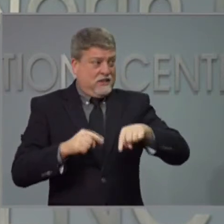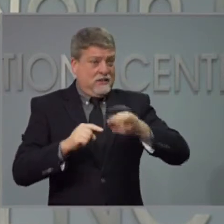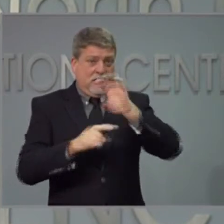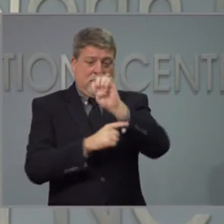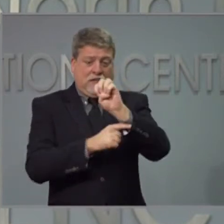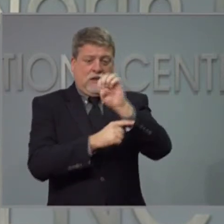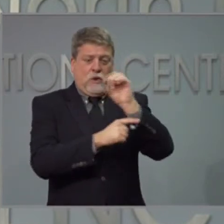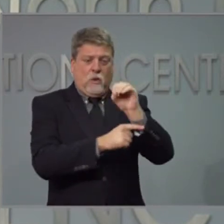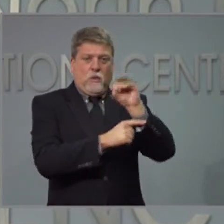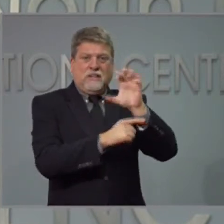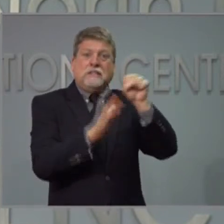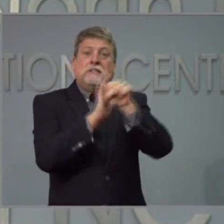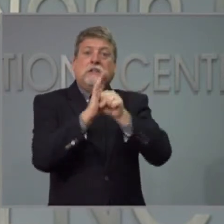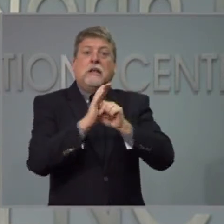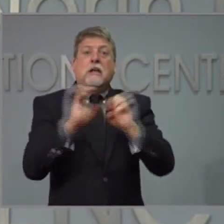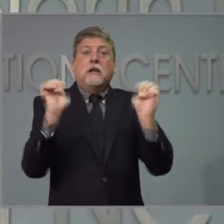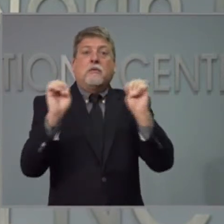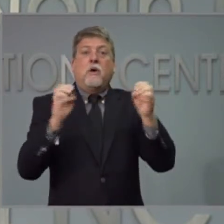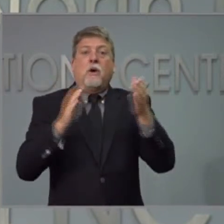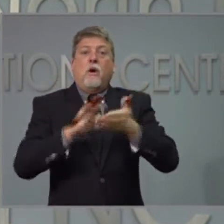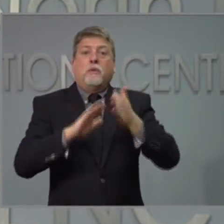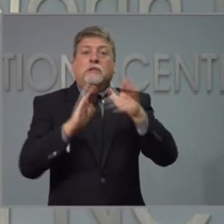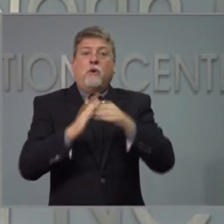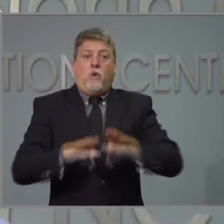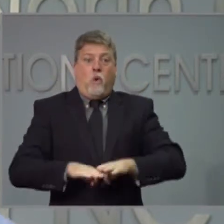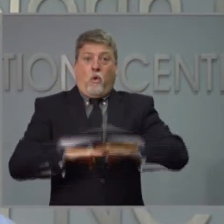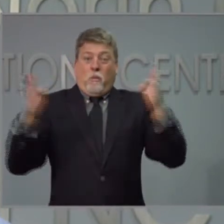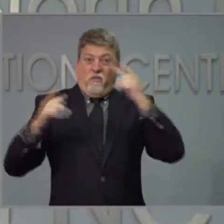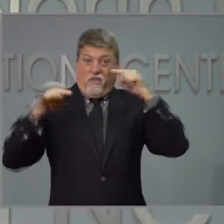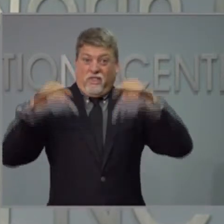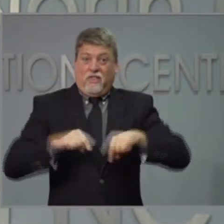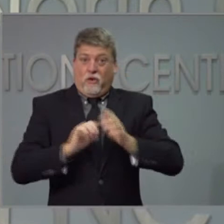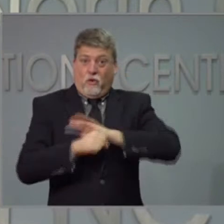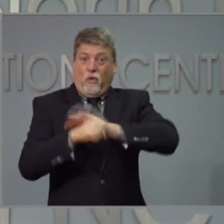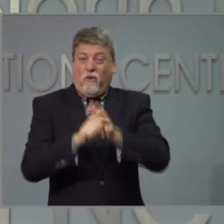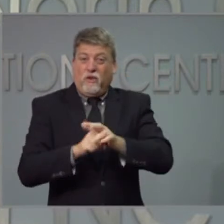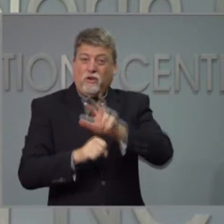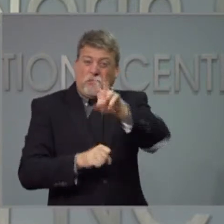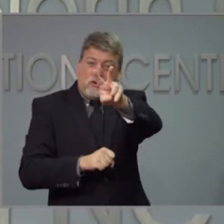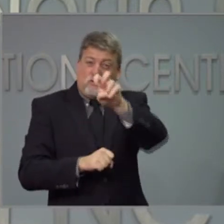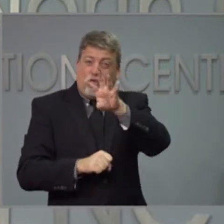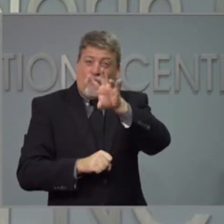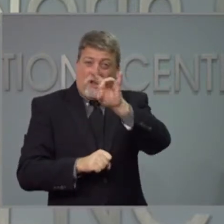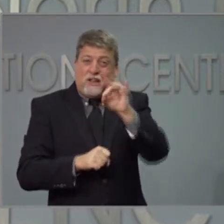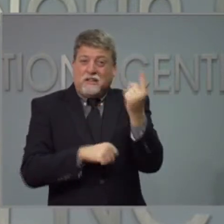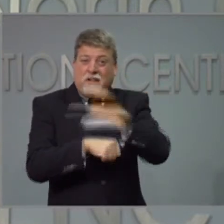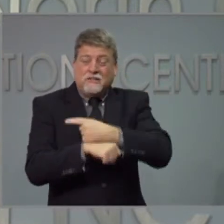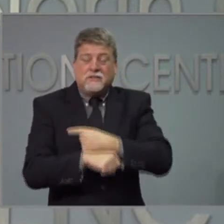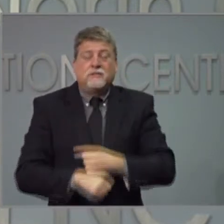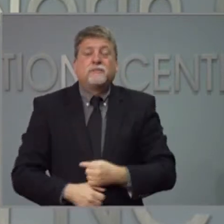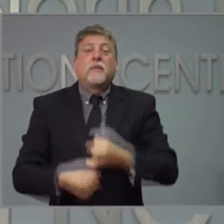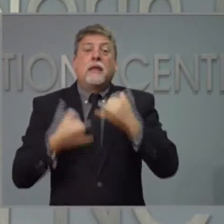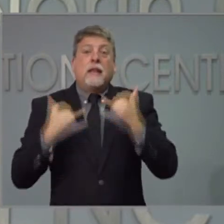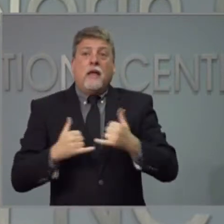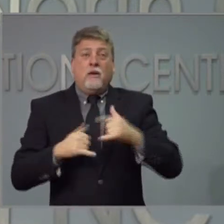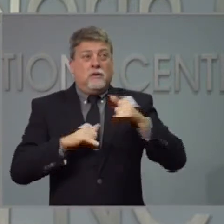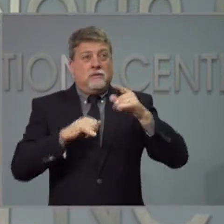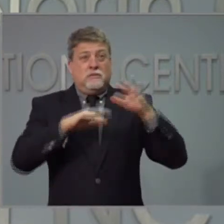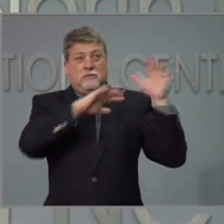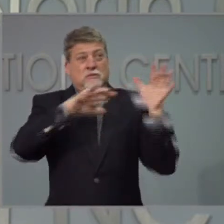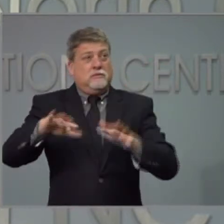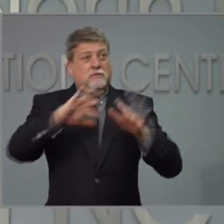the COVID-19 response. A front moving through the state with enhanced rainfall due to Tropical Storm Eta has